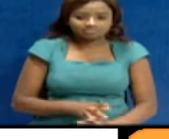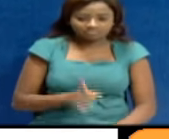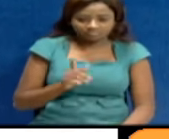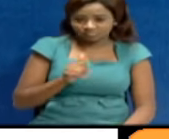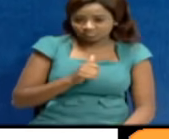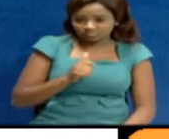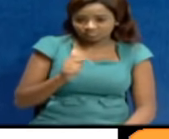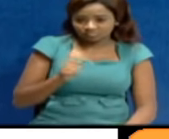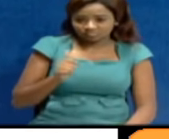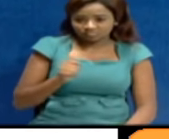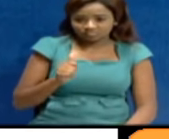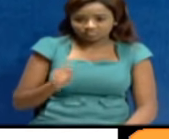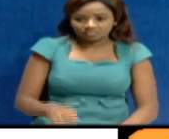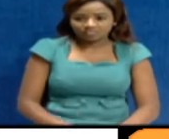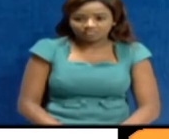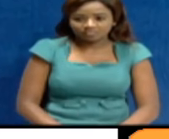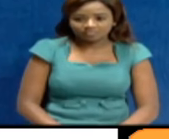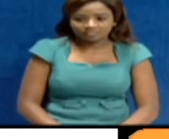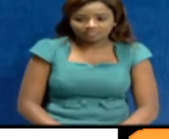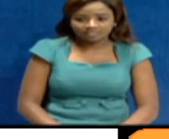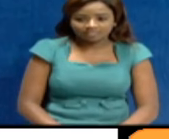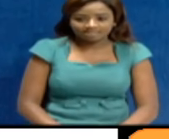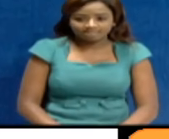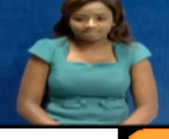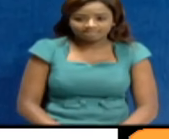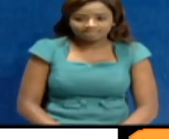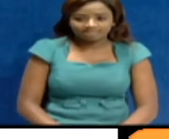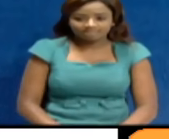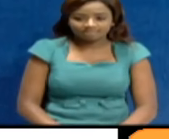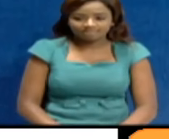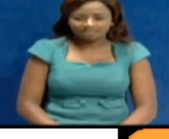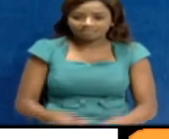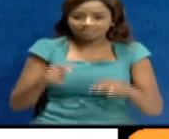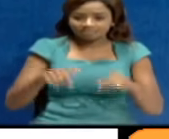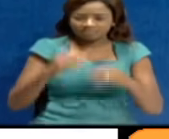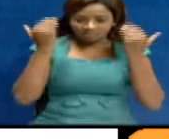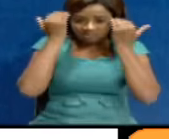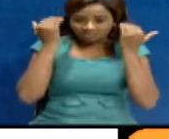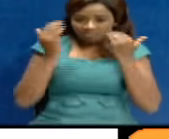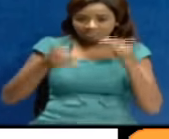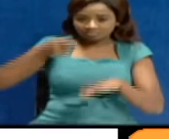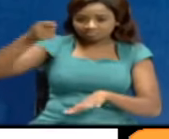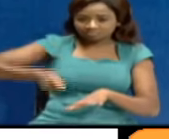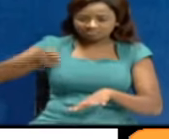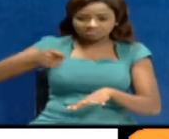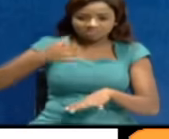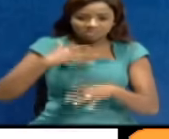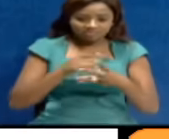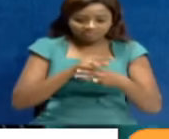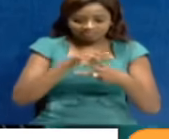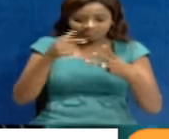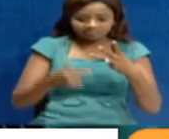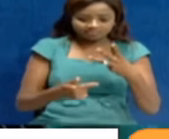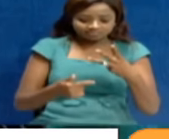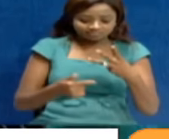been championed by him. But having said that, today's judgment by Justice Mrima has three limbs. The first one